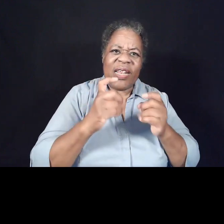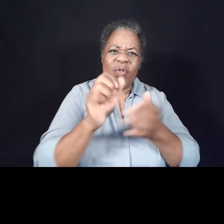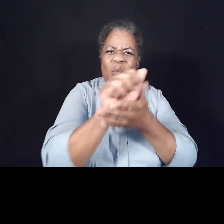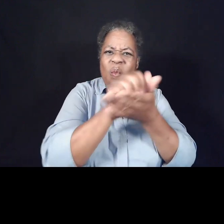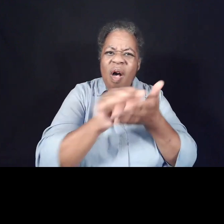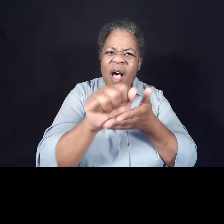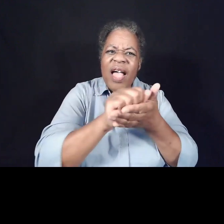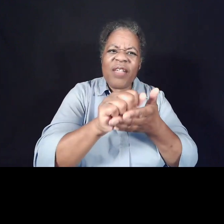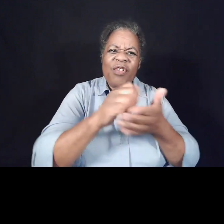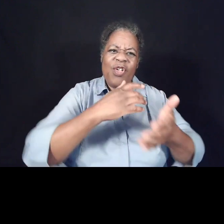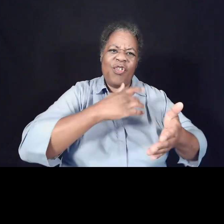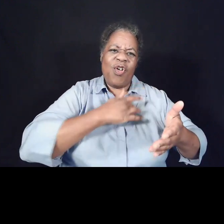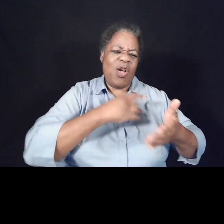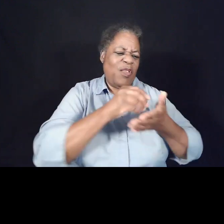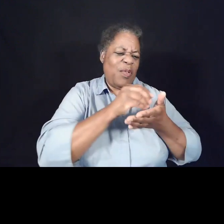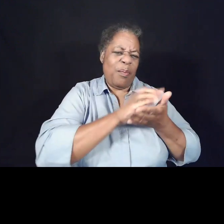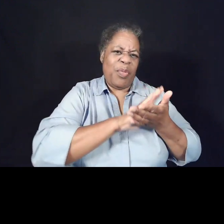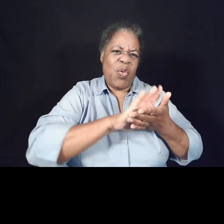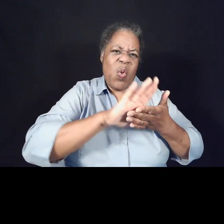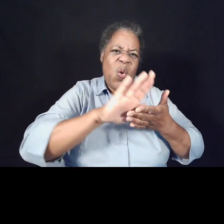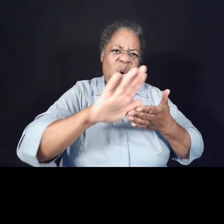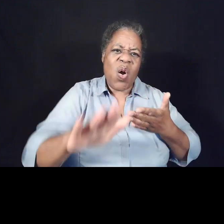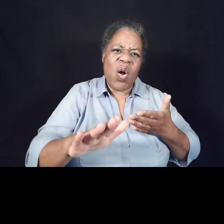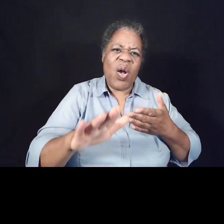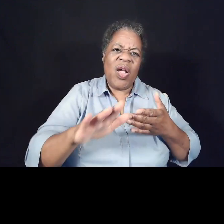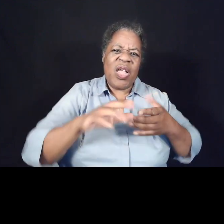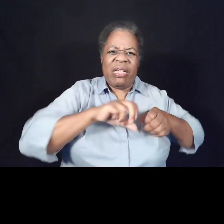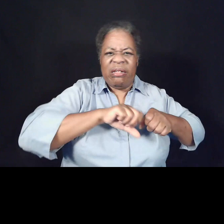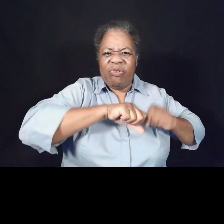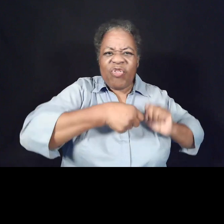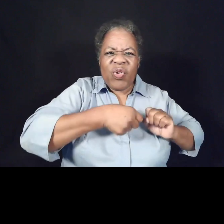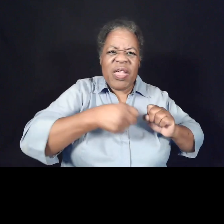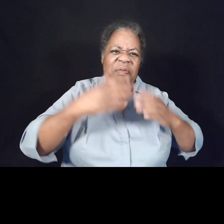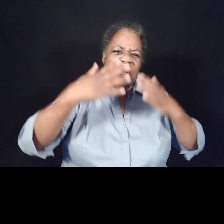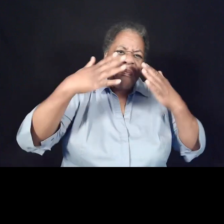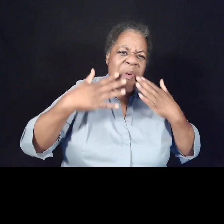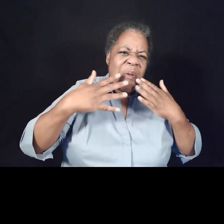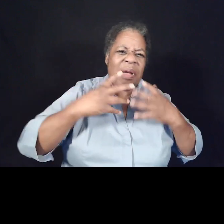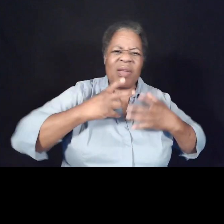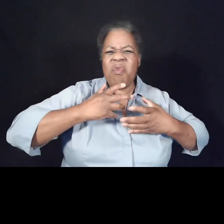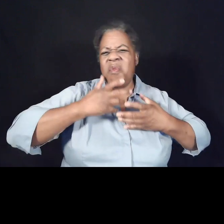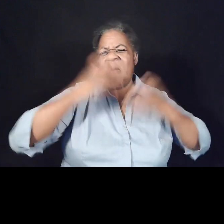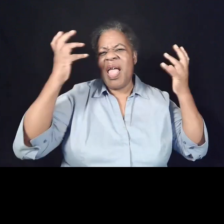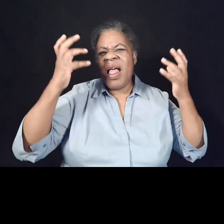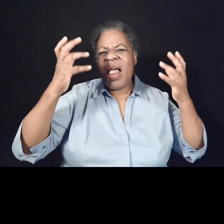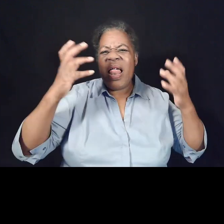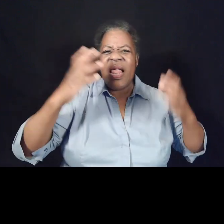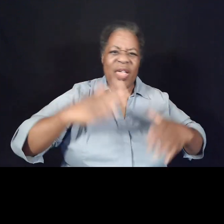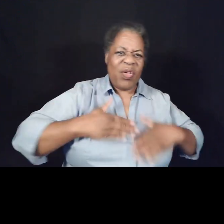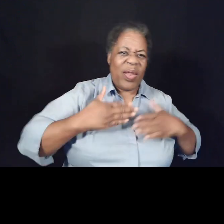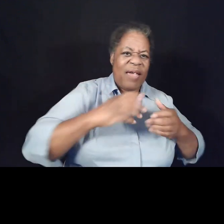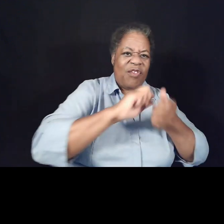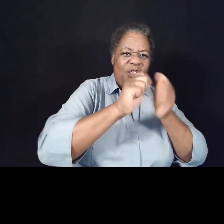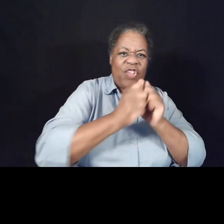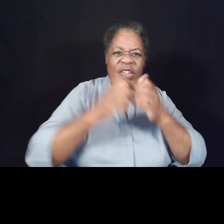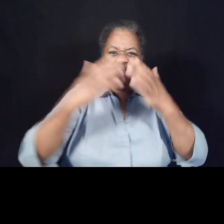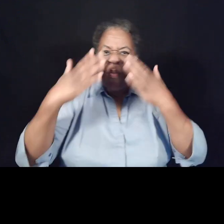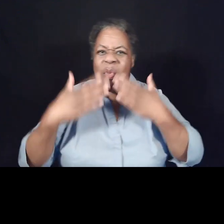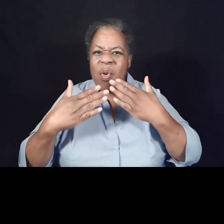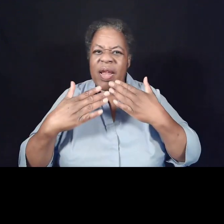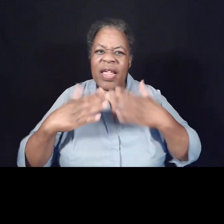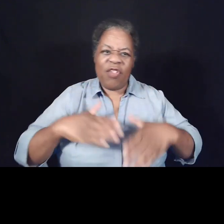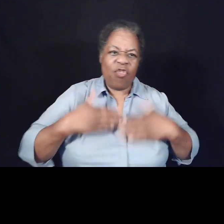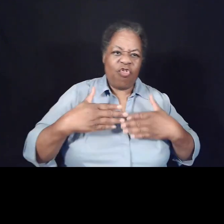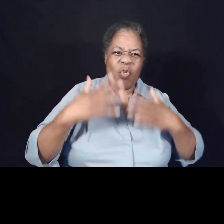you double-minded. Grieve, mourn, and wail. Change your laughter to mourning and your joy to gloom. Humble yourselves before the